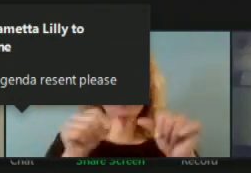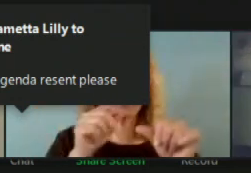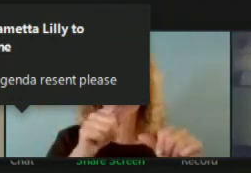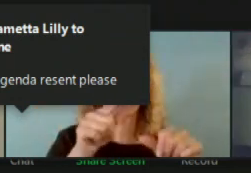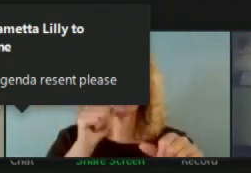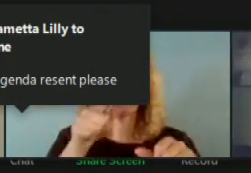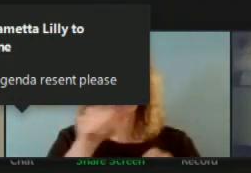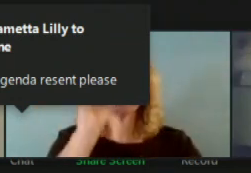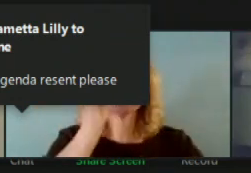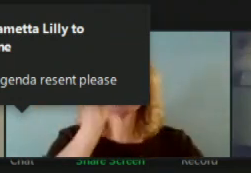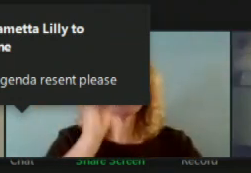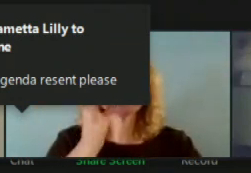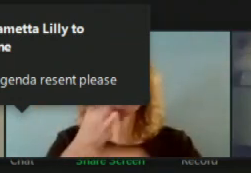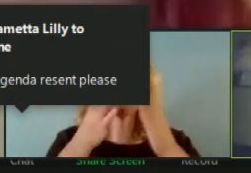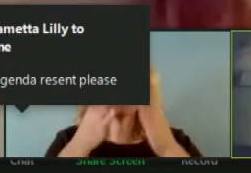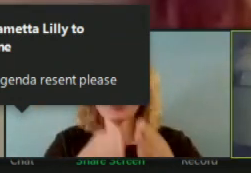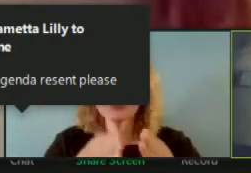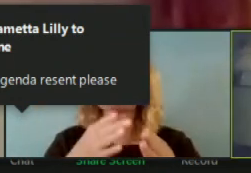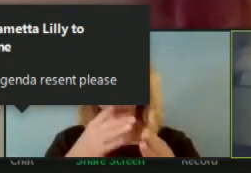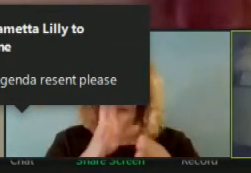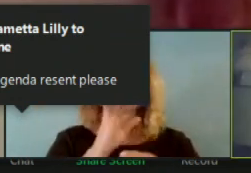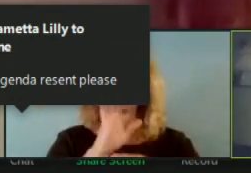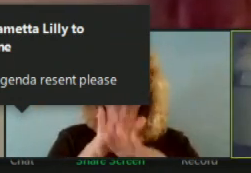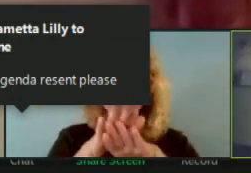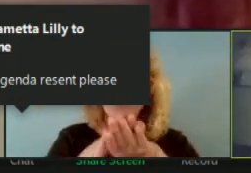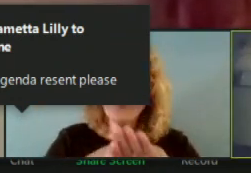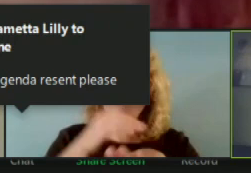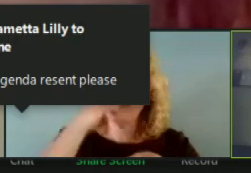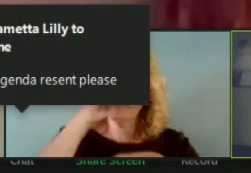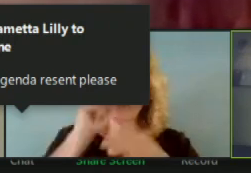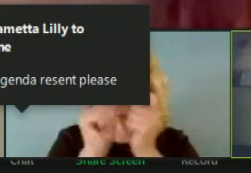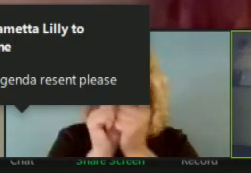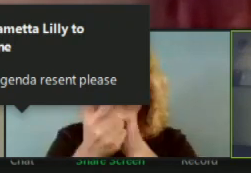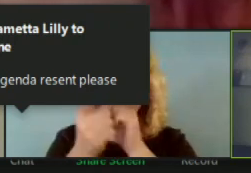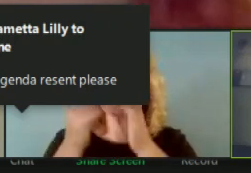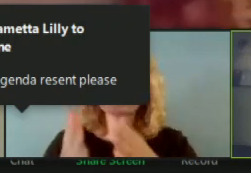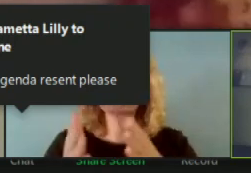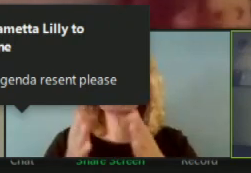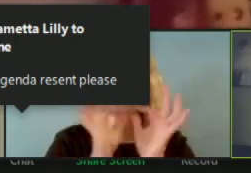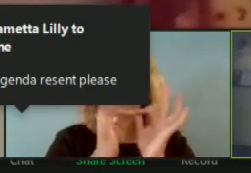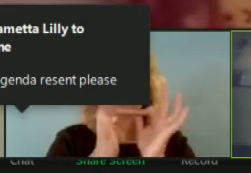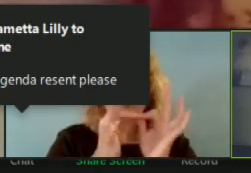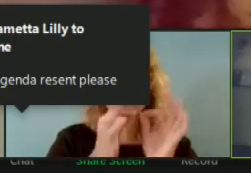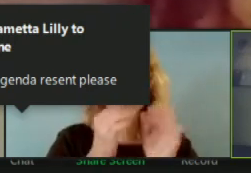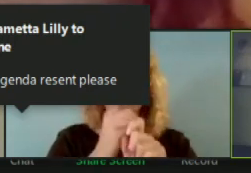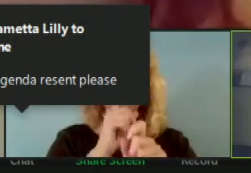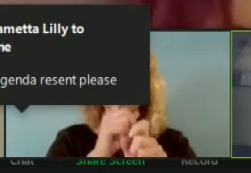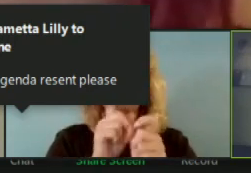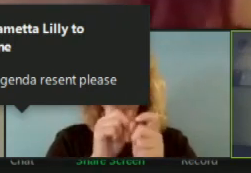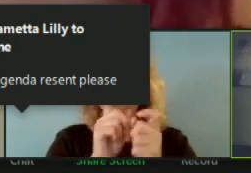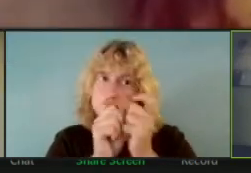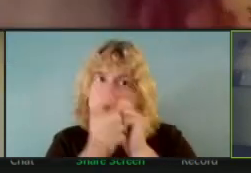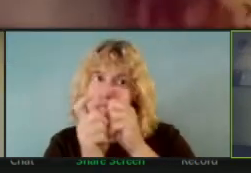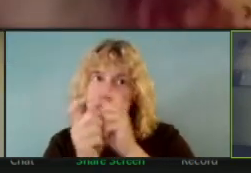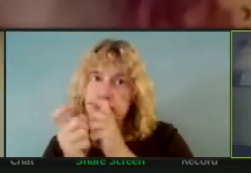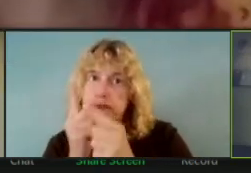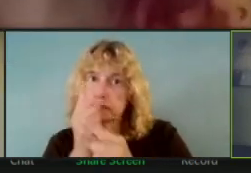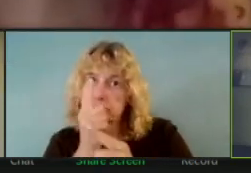for our translators. They want to make sure that they are translating the important information that you're sharing